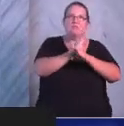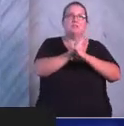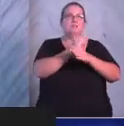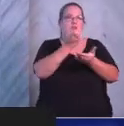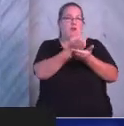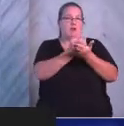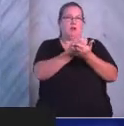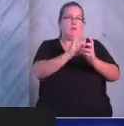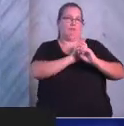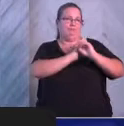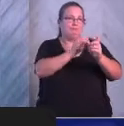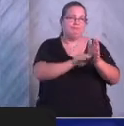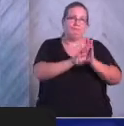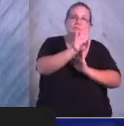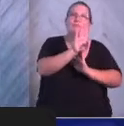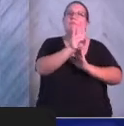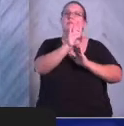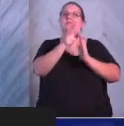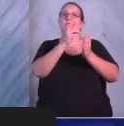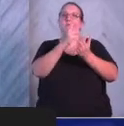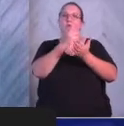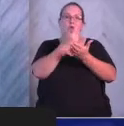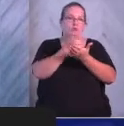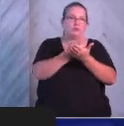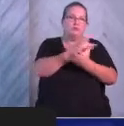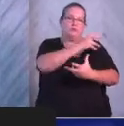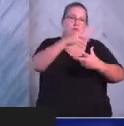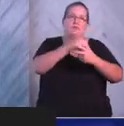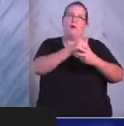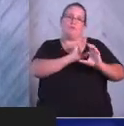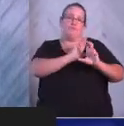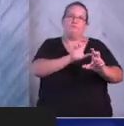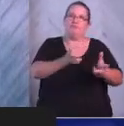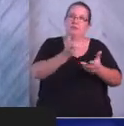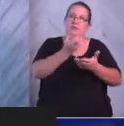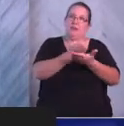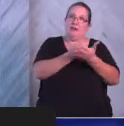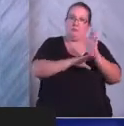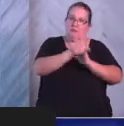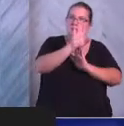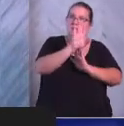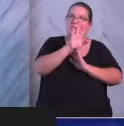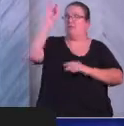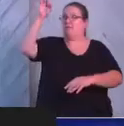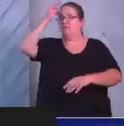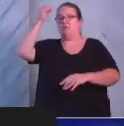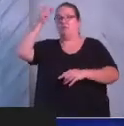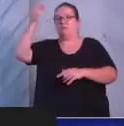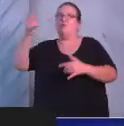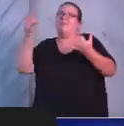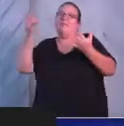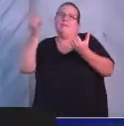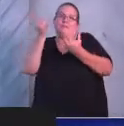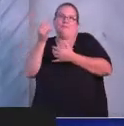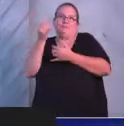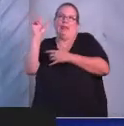to put resources into our economic activity here in Canada. And the federal government, at least the current federal government, is certainly,